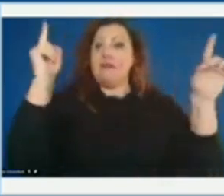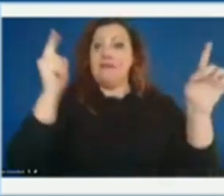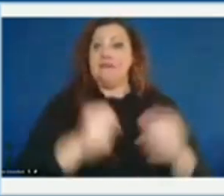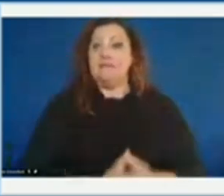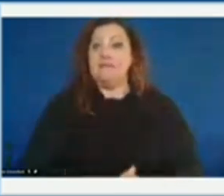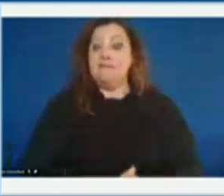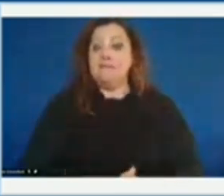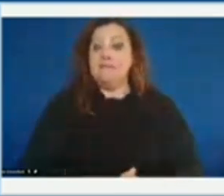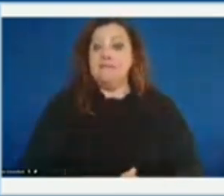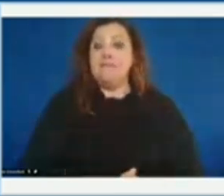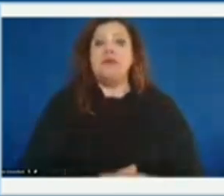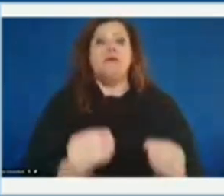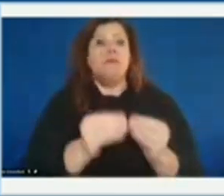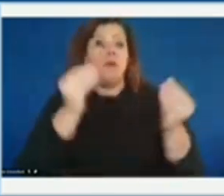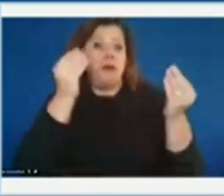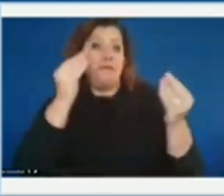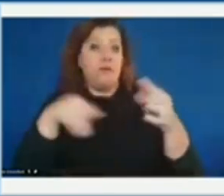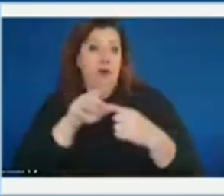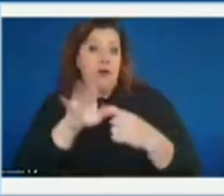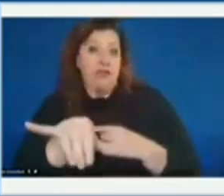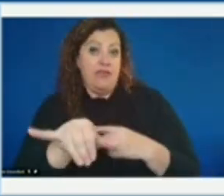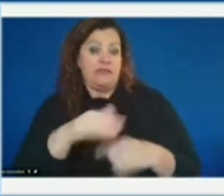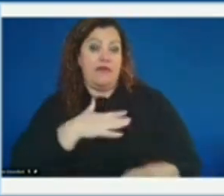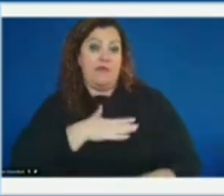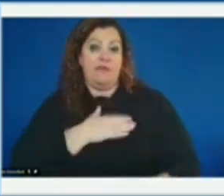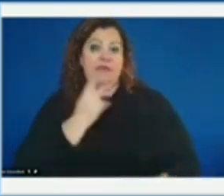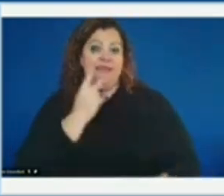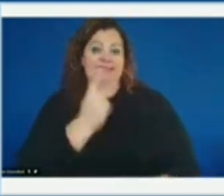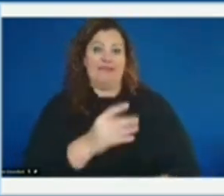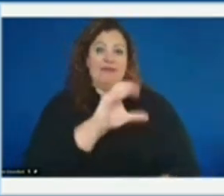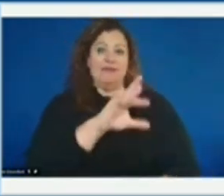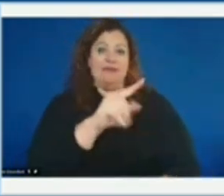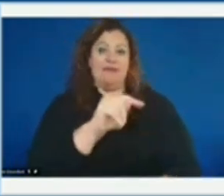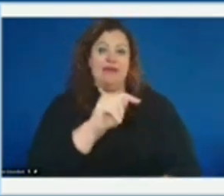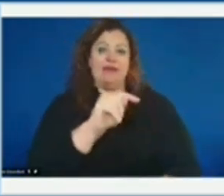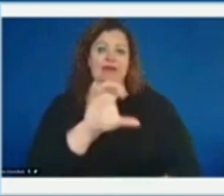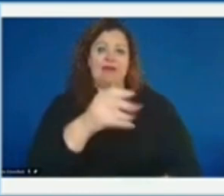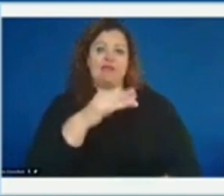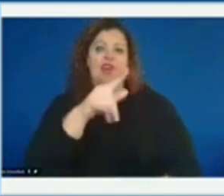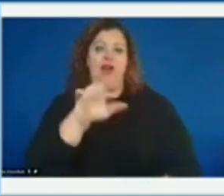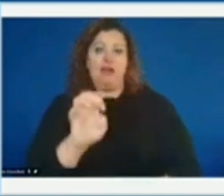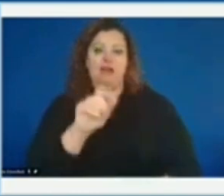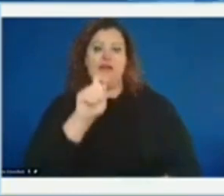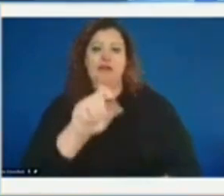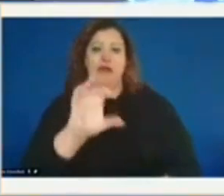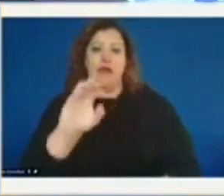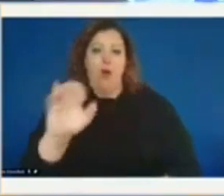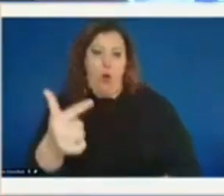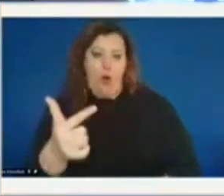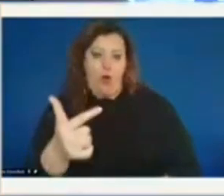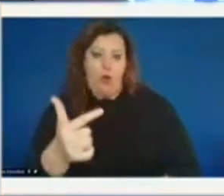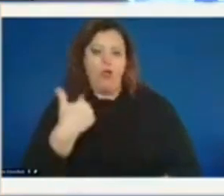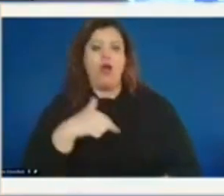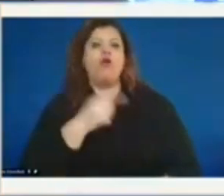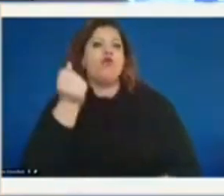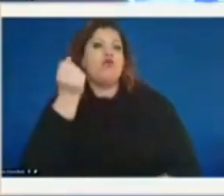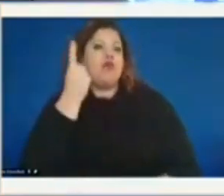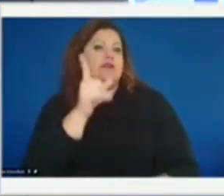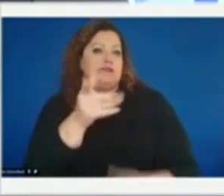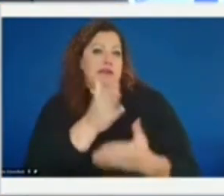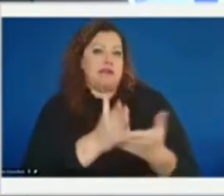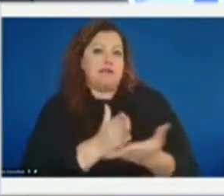For more information on that, please visit connectcharlotte.org. Now, we understand that some